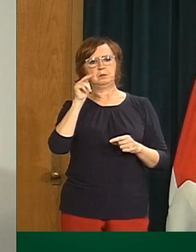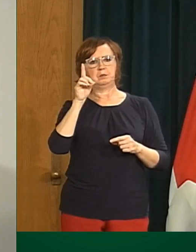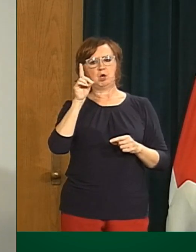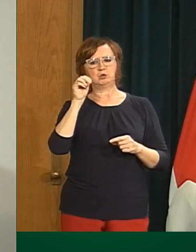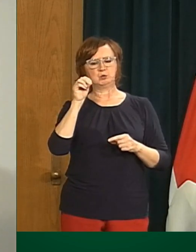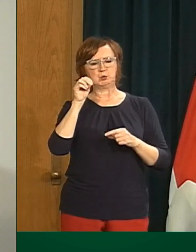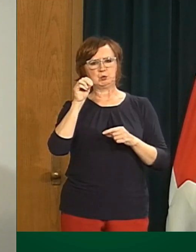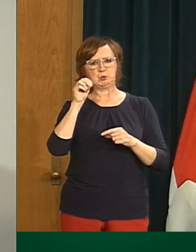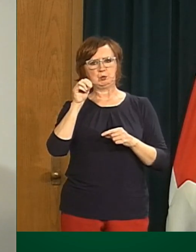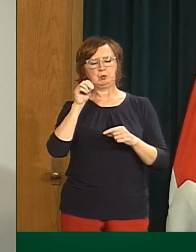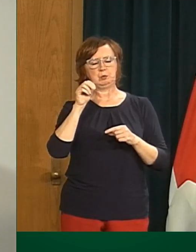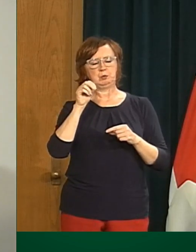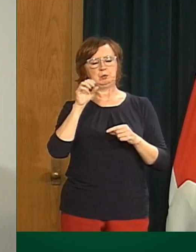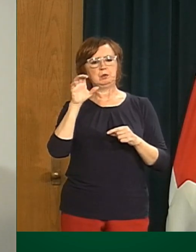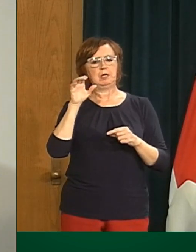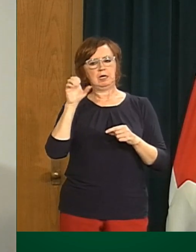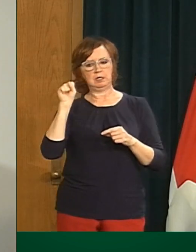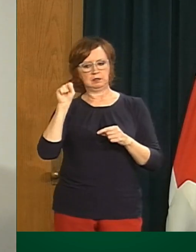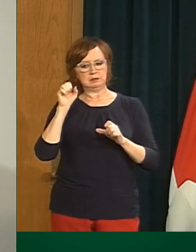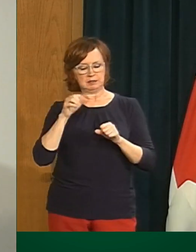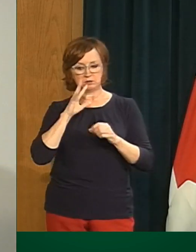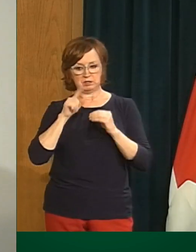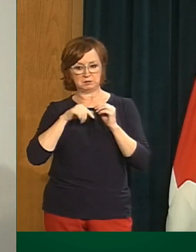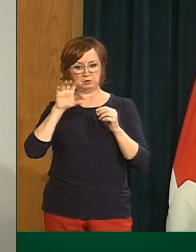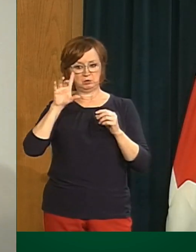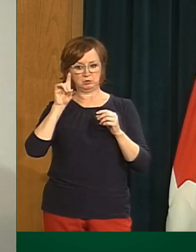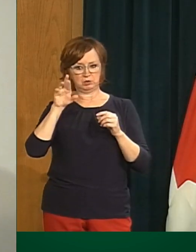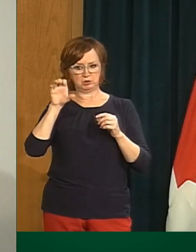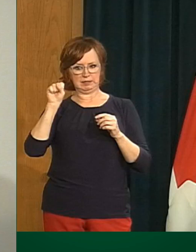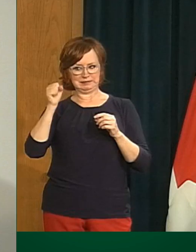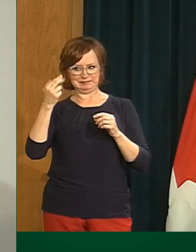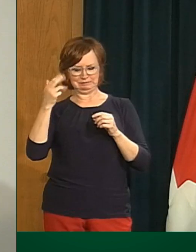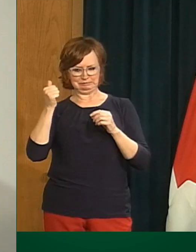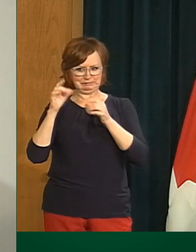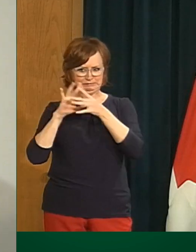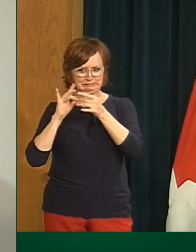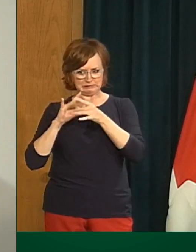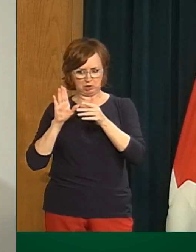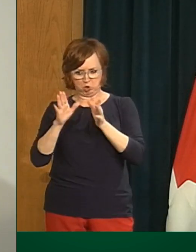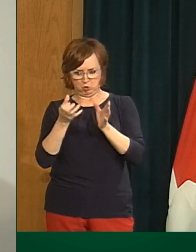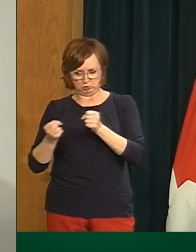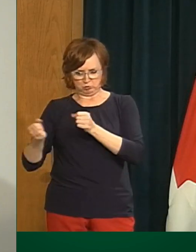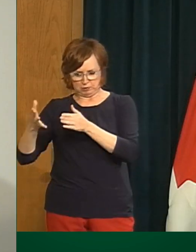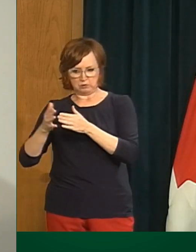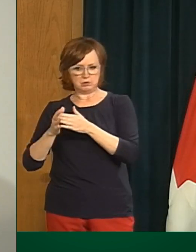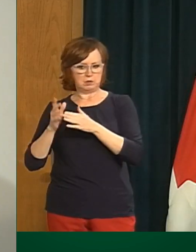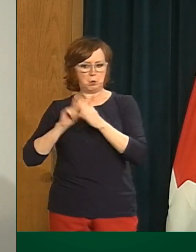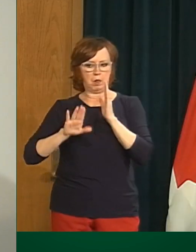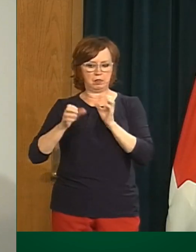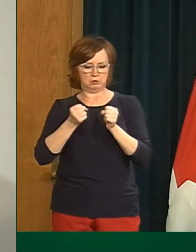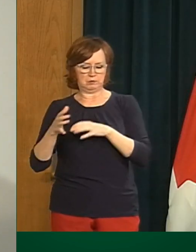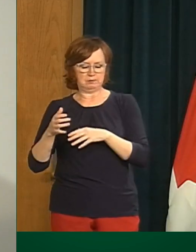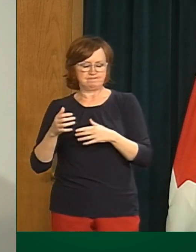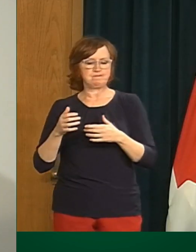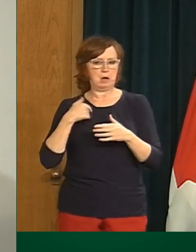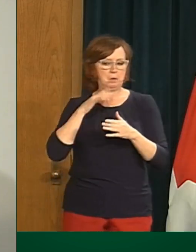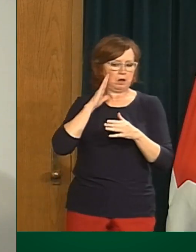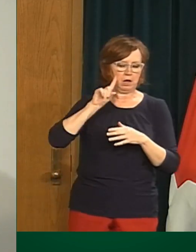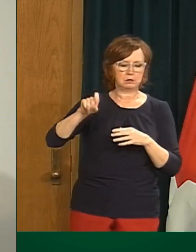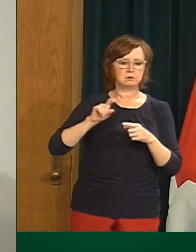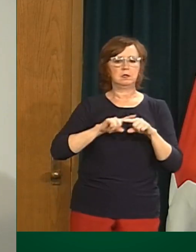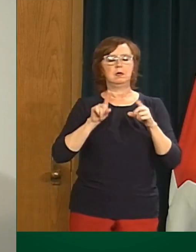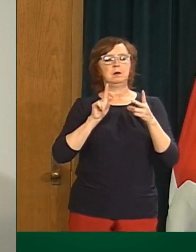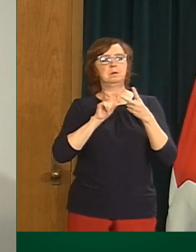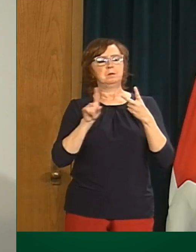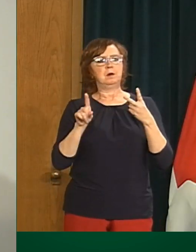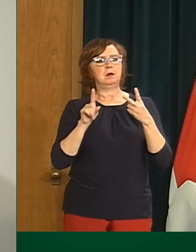of several aspects to that. One is, obviously, there is the need for baseline testing when symptomatic,